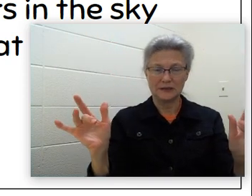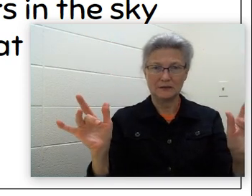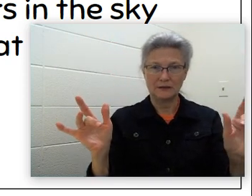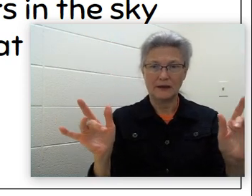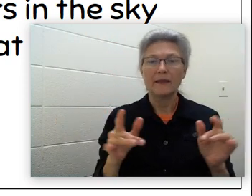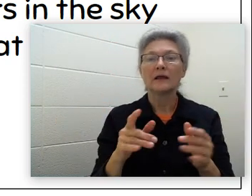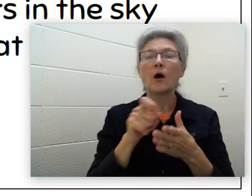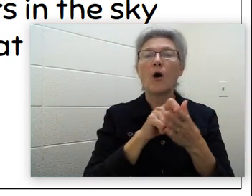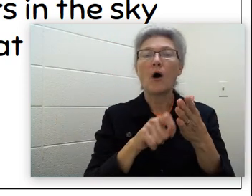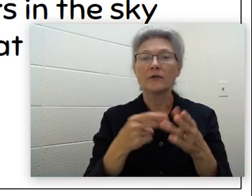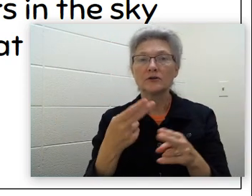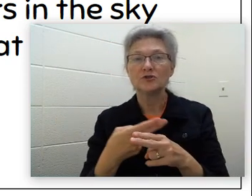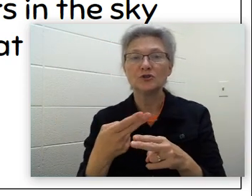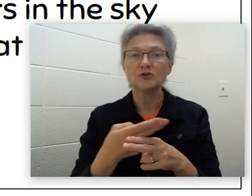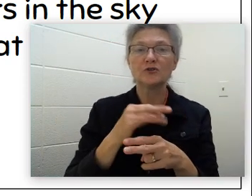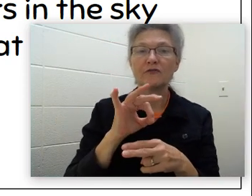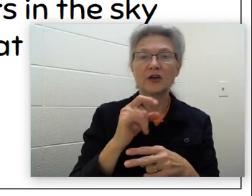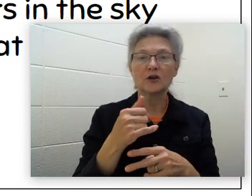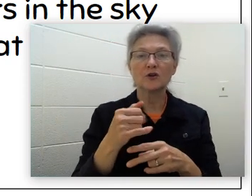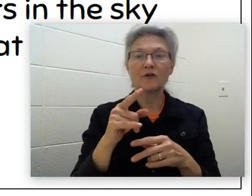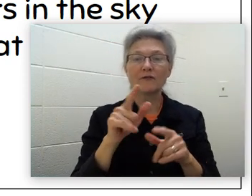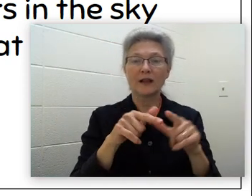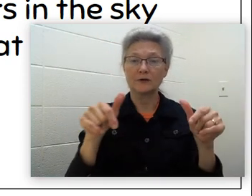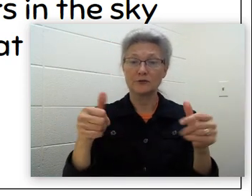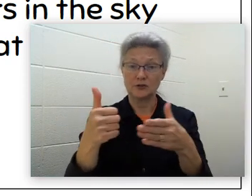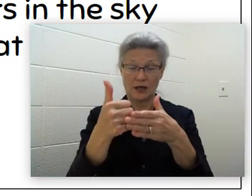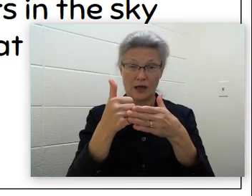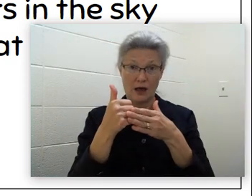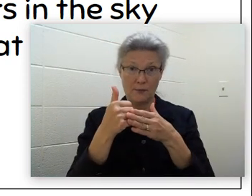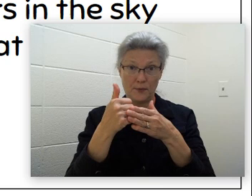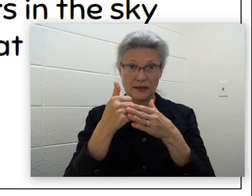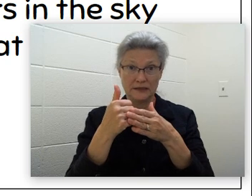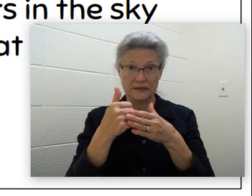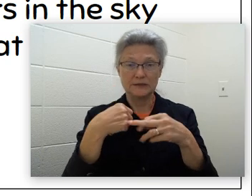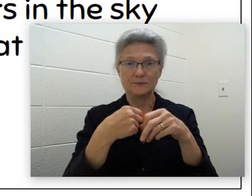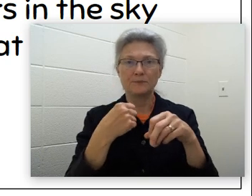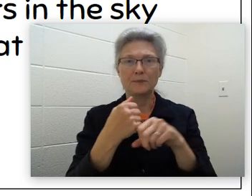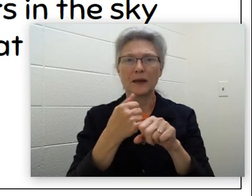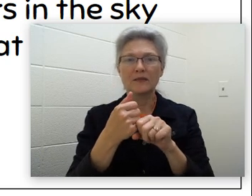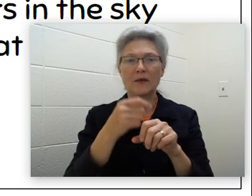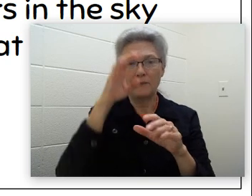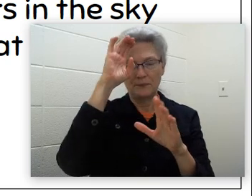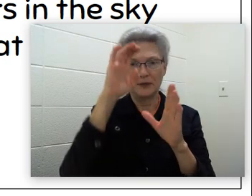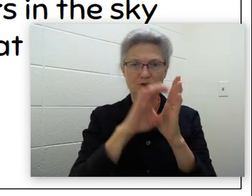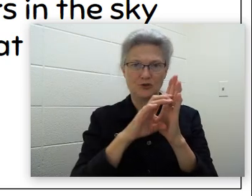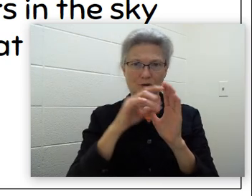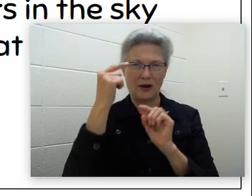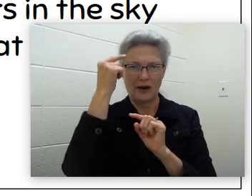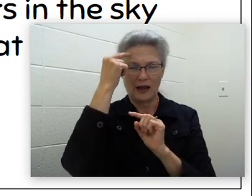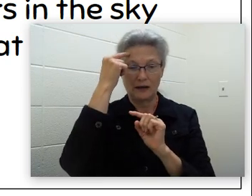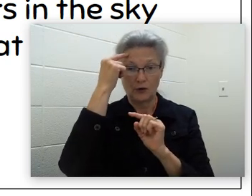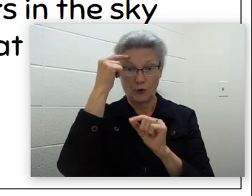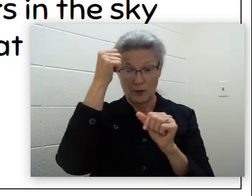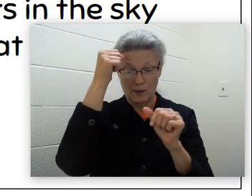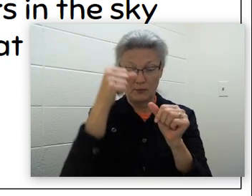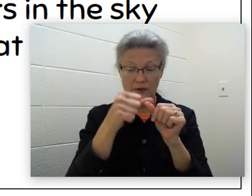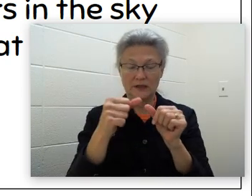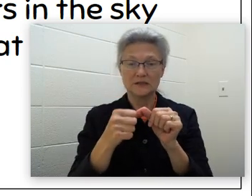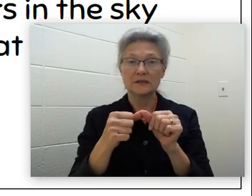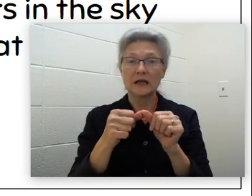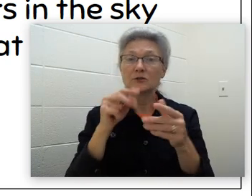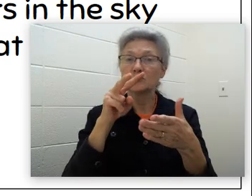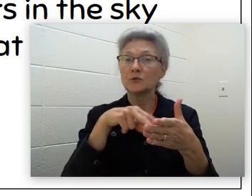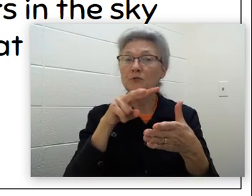to help us again create that picture in our head. Keep this figurative language in mind as we look at today's